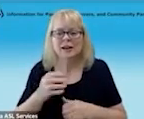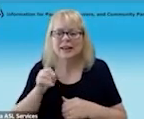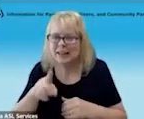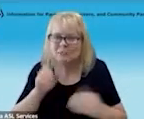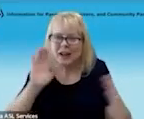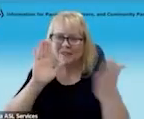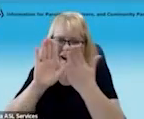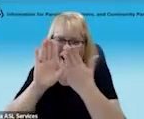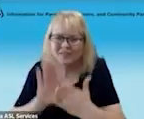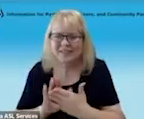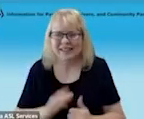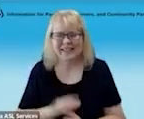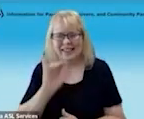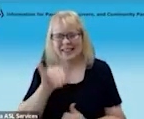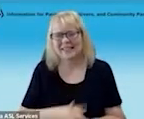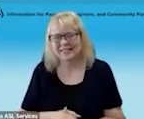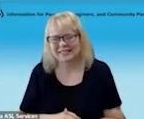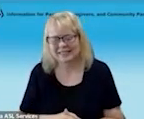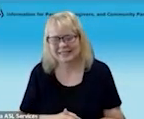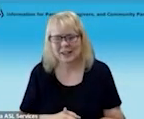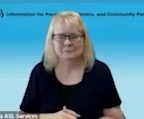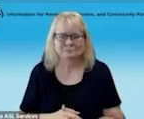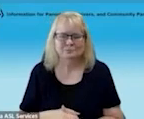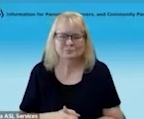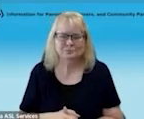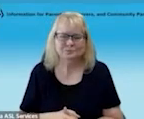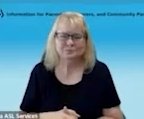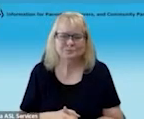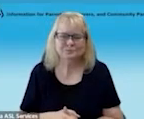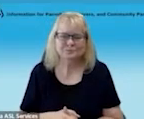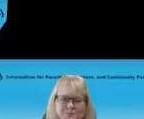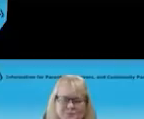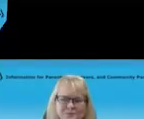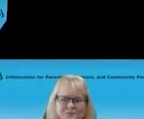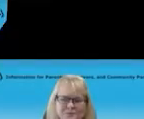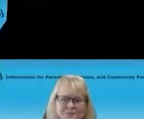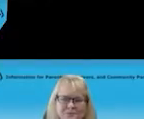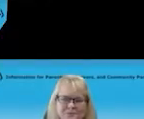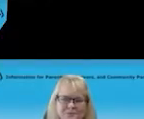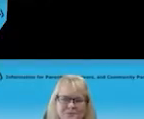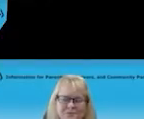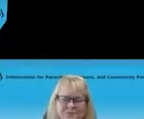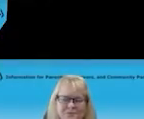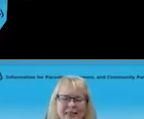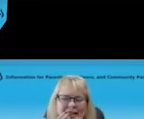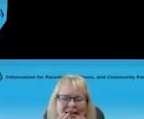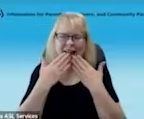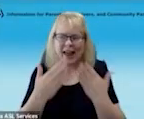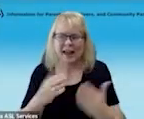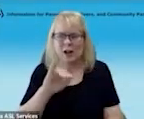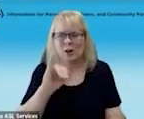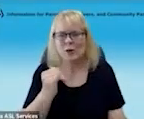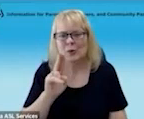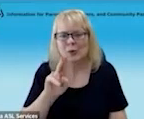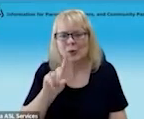The children, you will approach the children will approach you. Let's all unite and transform community through vaccines. Give me 5,